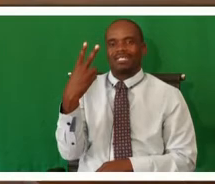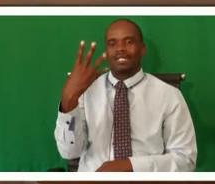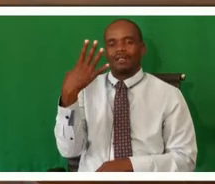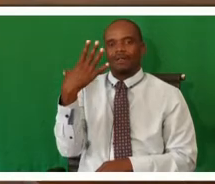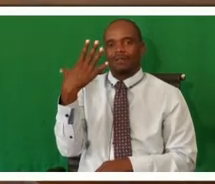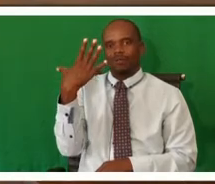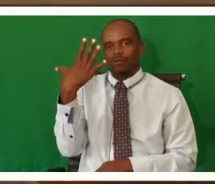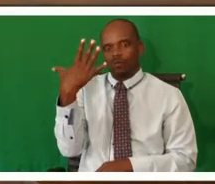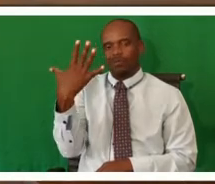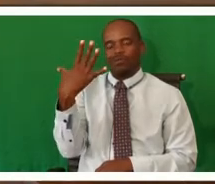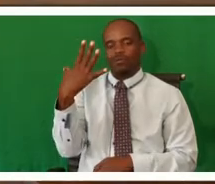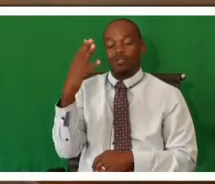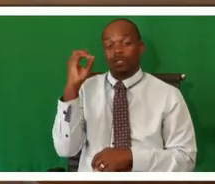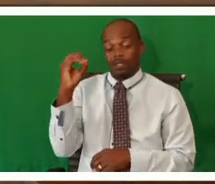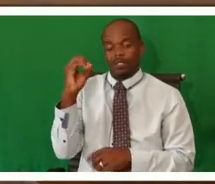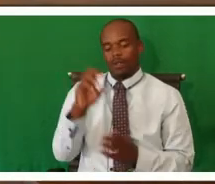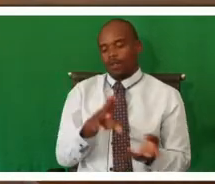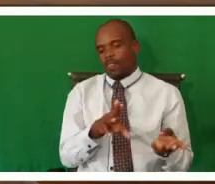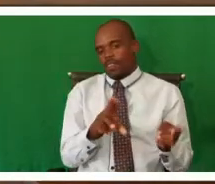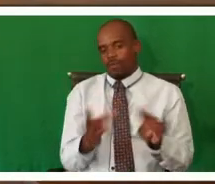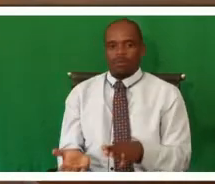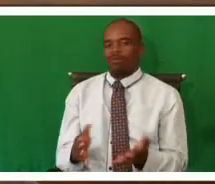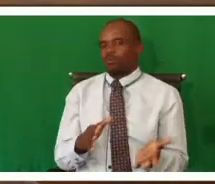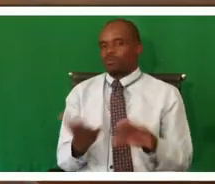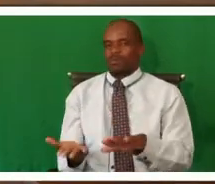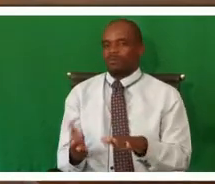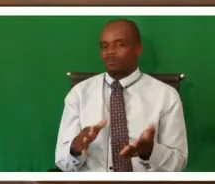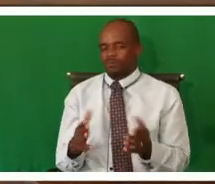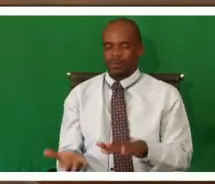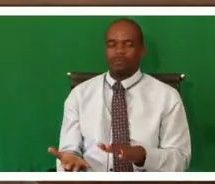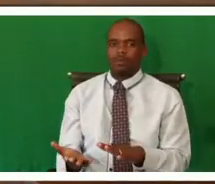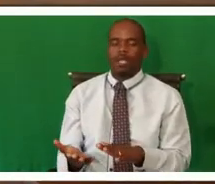3,250 deaths, and